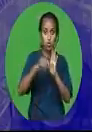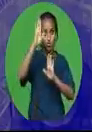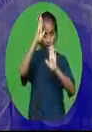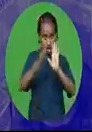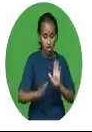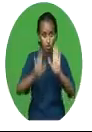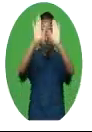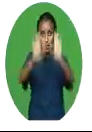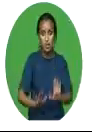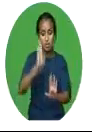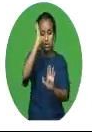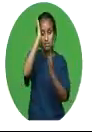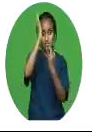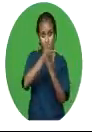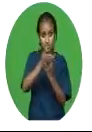method.